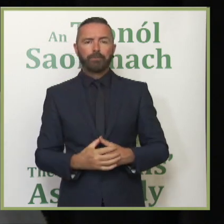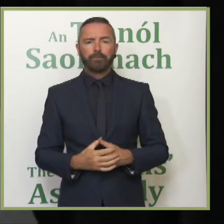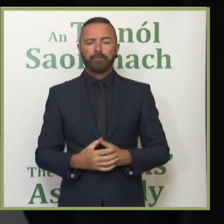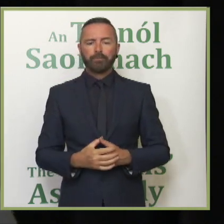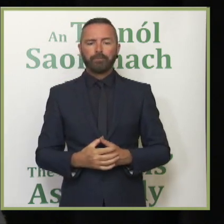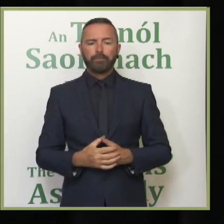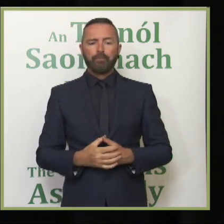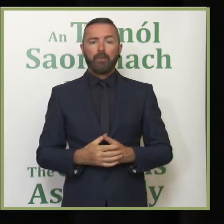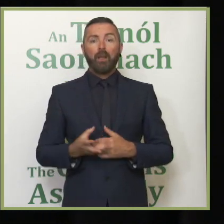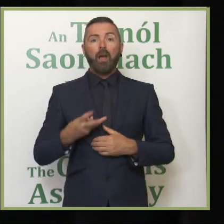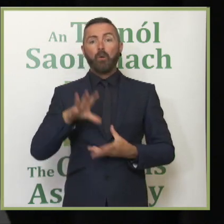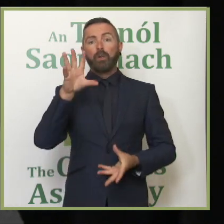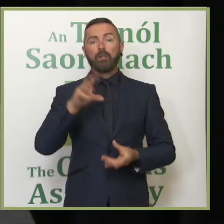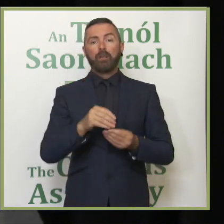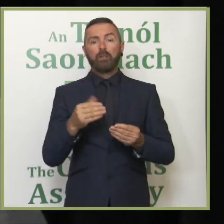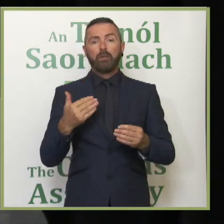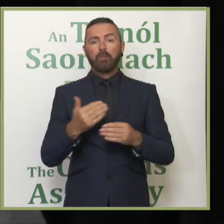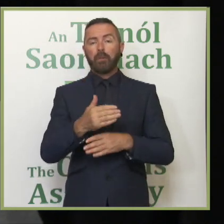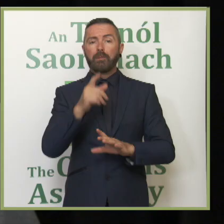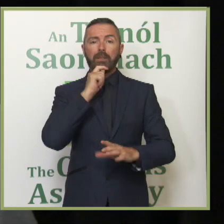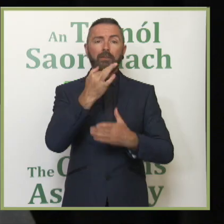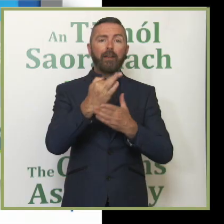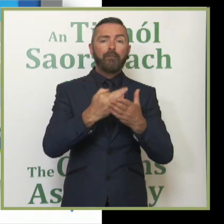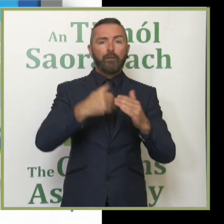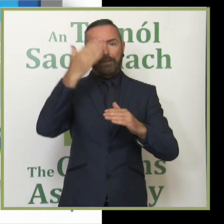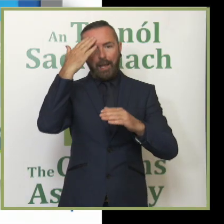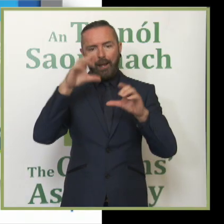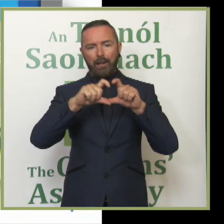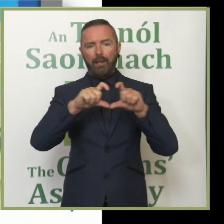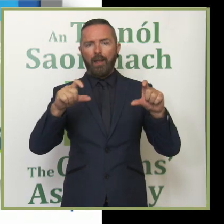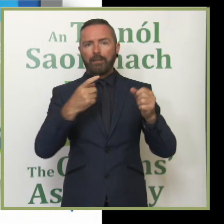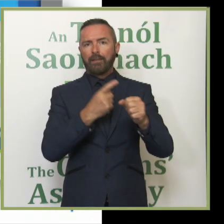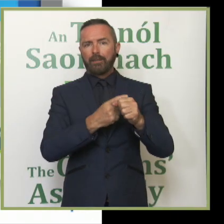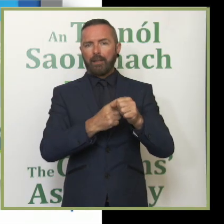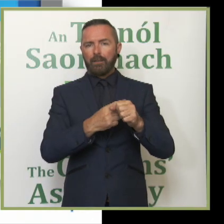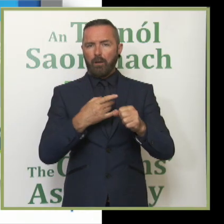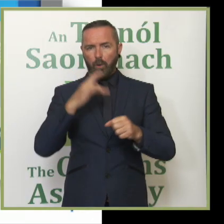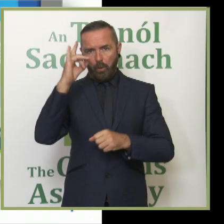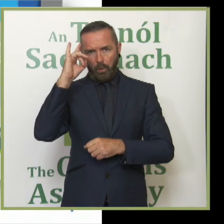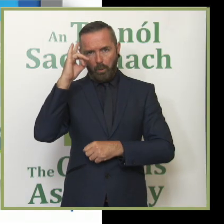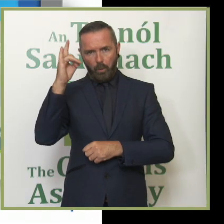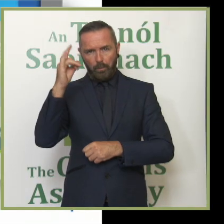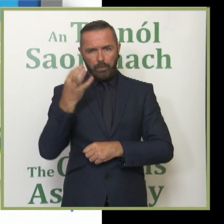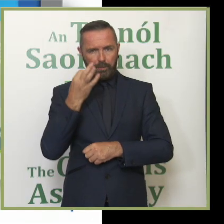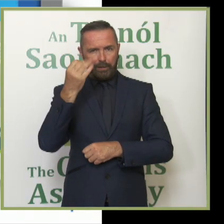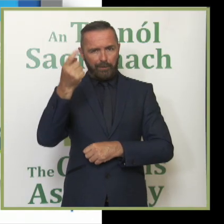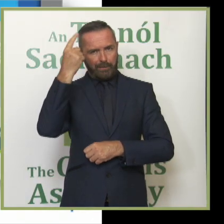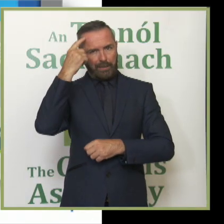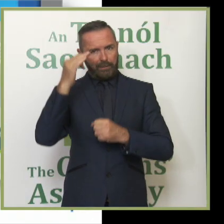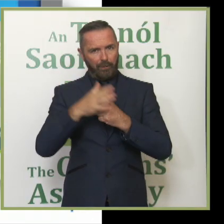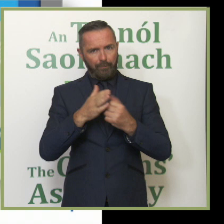I'll conclude by just giving you a few of the headlines again, and I hope it's given you a flavour for the wider dimensions of the